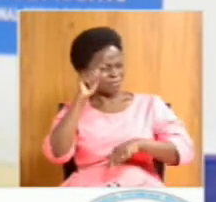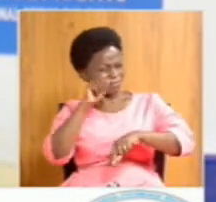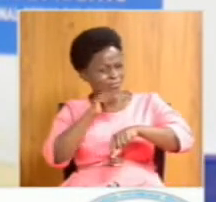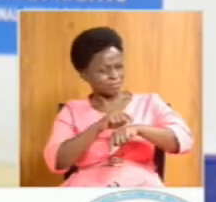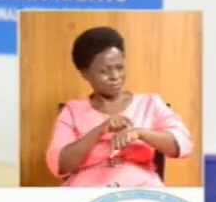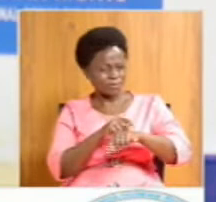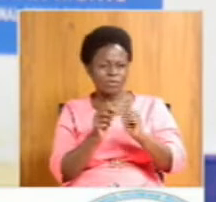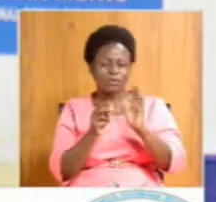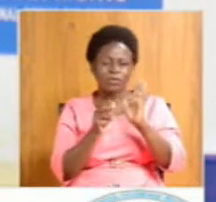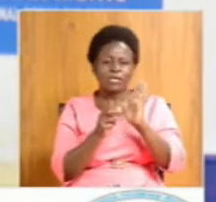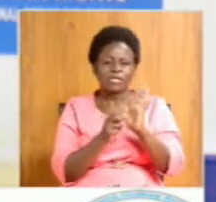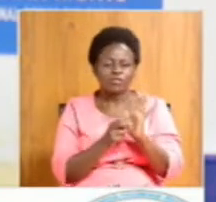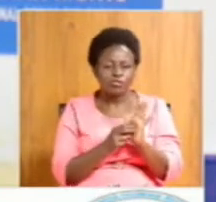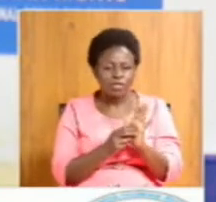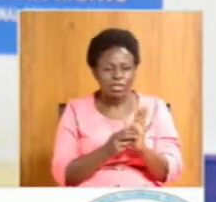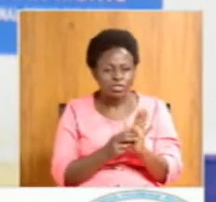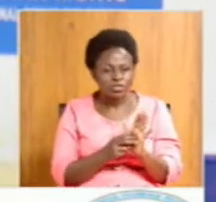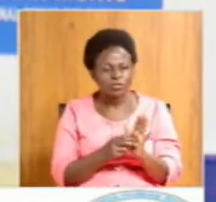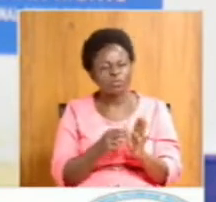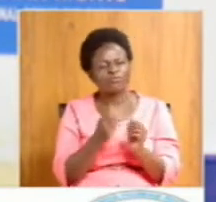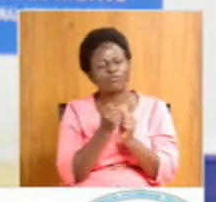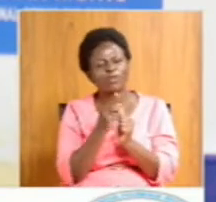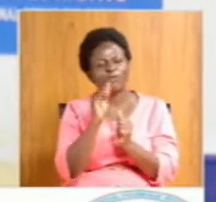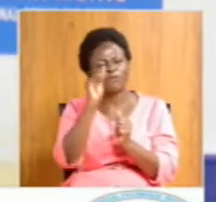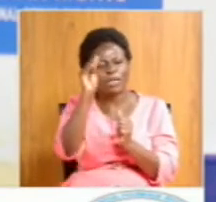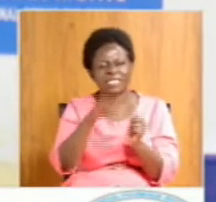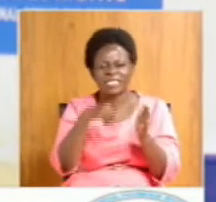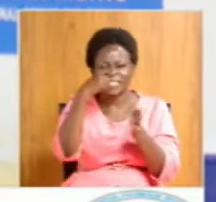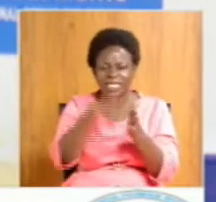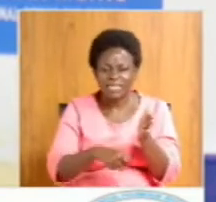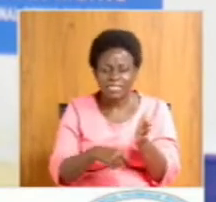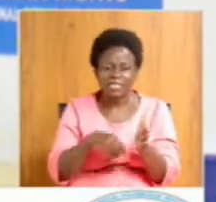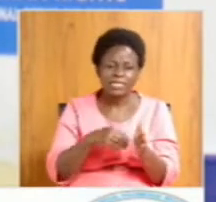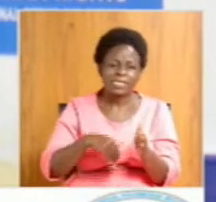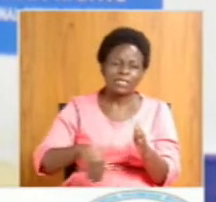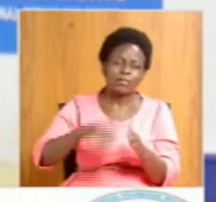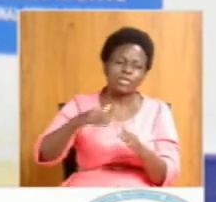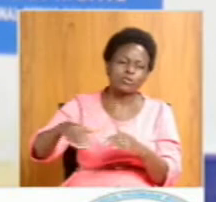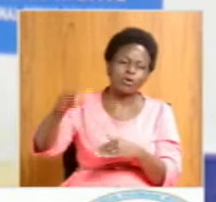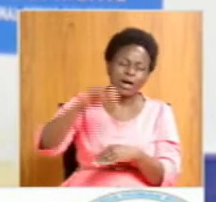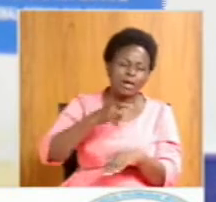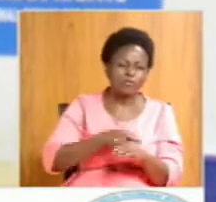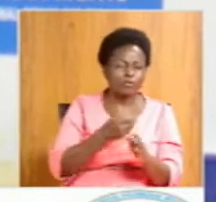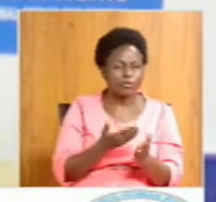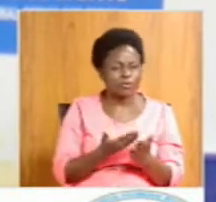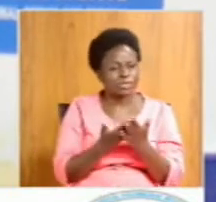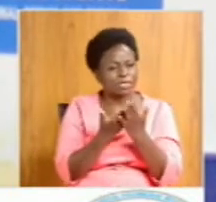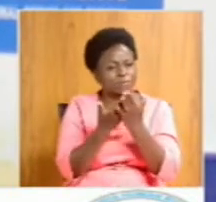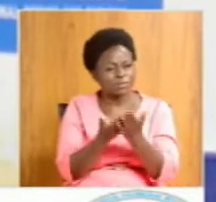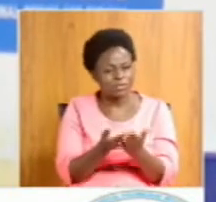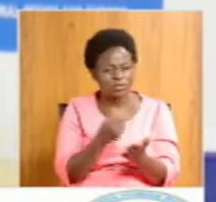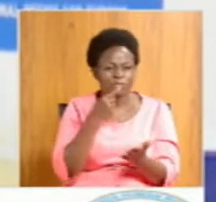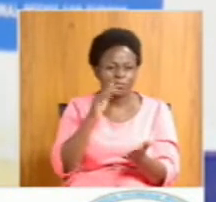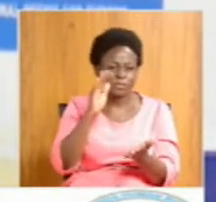with the introduction of excess duty of 12%, is it much more higher? Or from your submission, it has actually